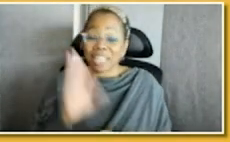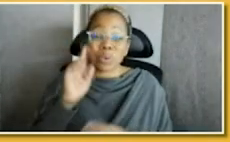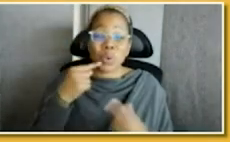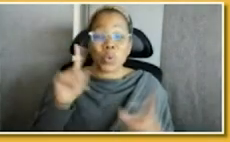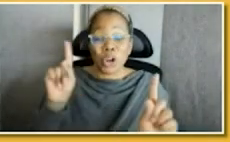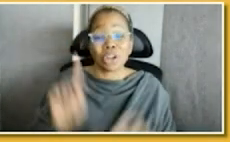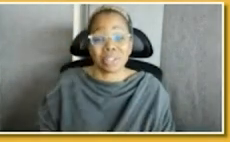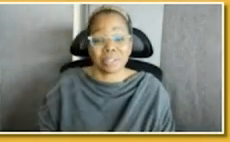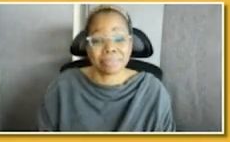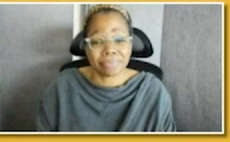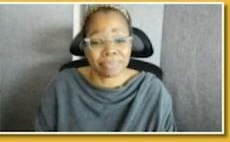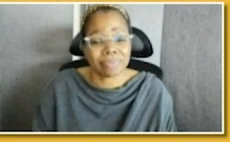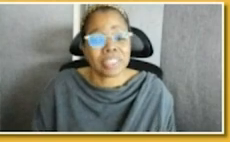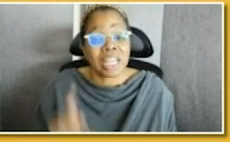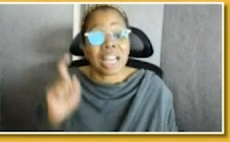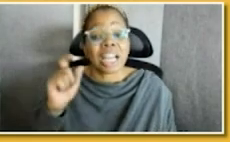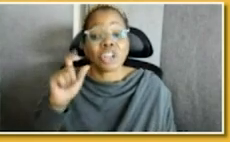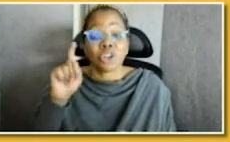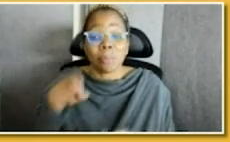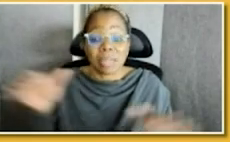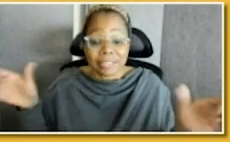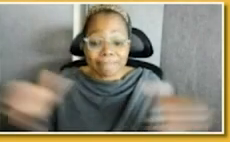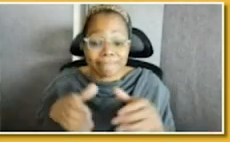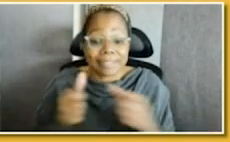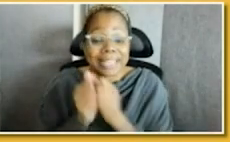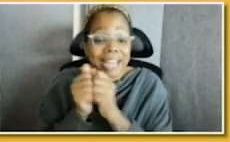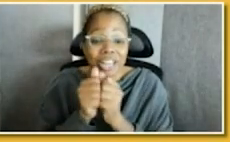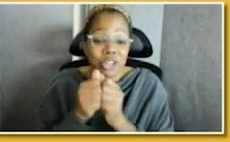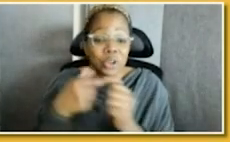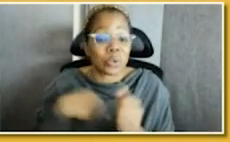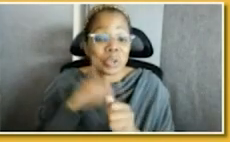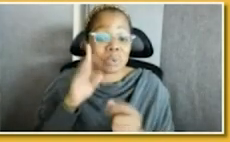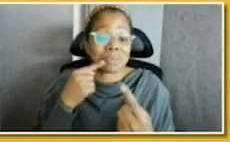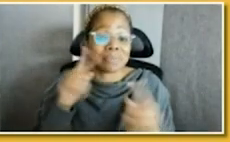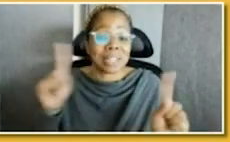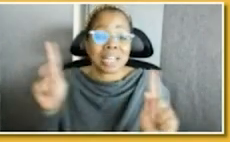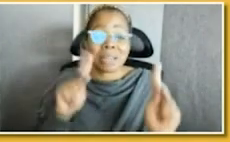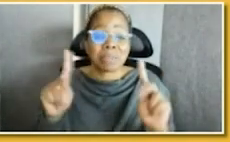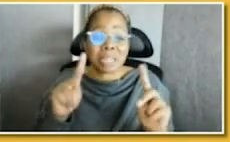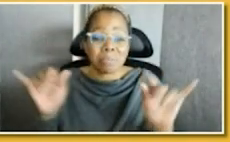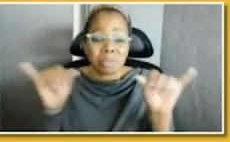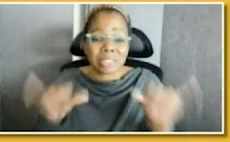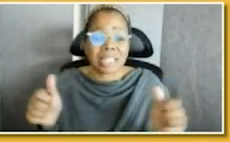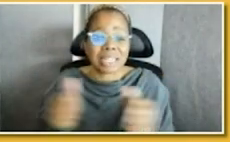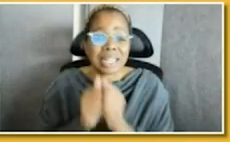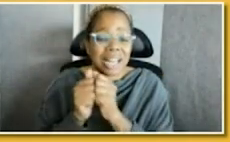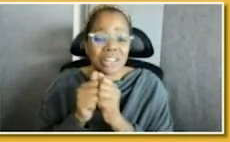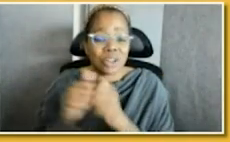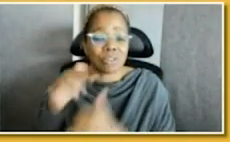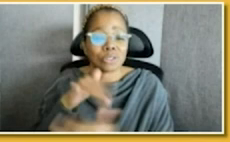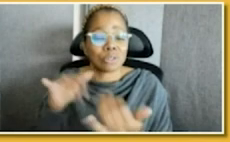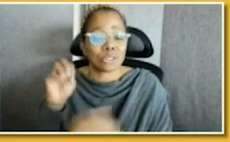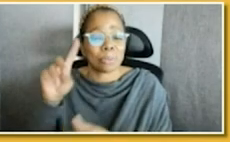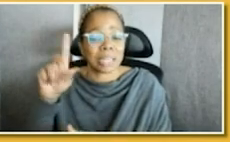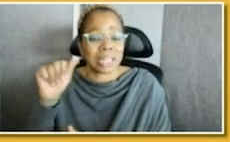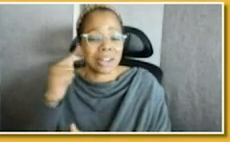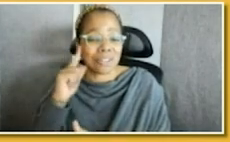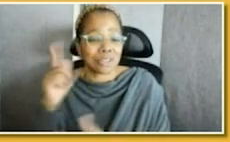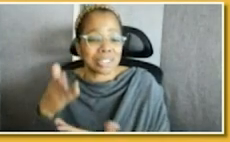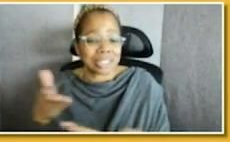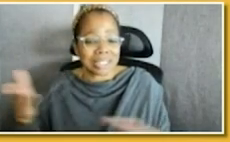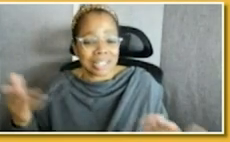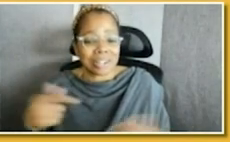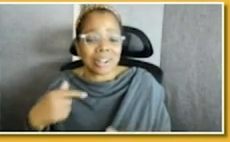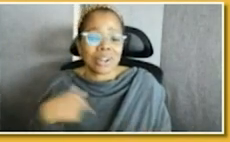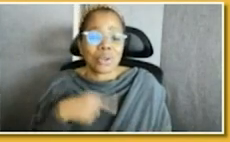stick together and we can get it done. You know, people stick together on social media for stuff. You know, we'll go see a raunchy